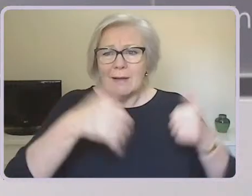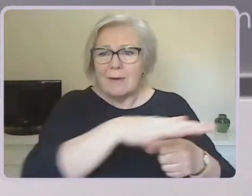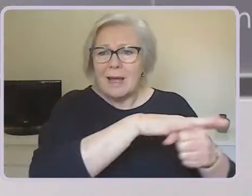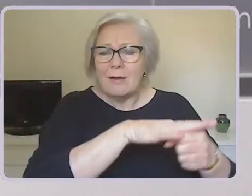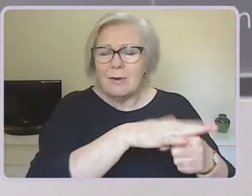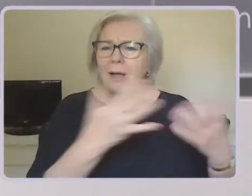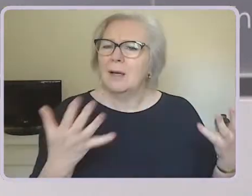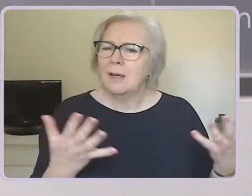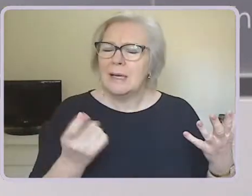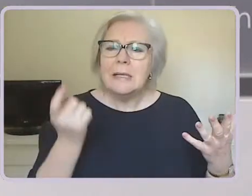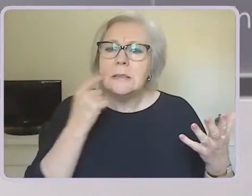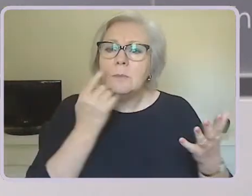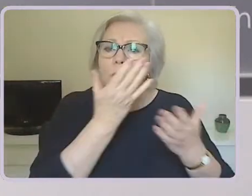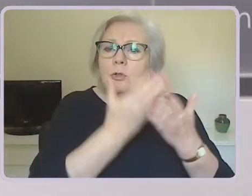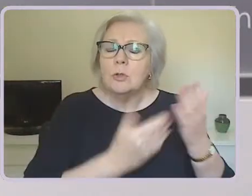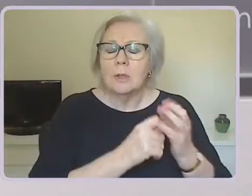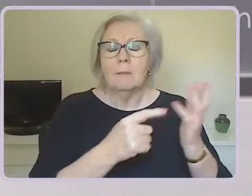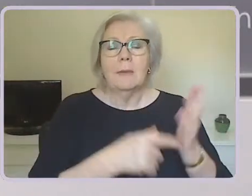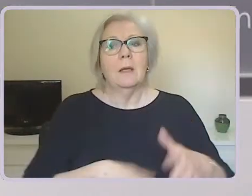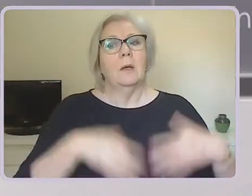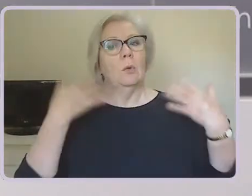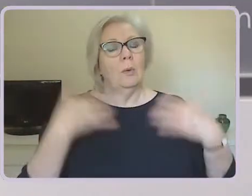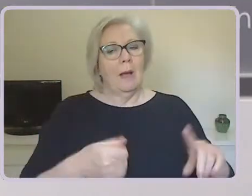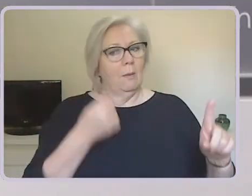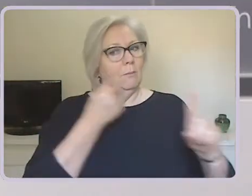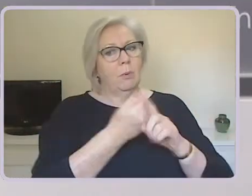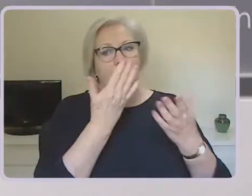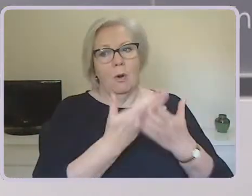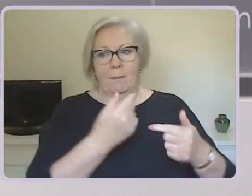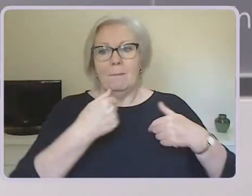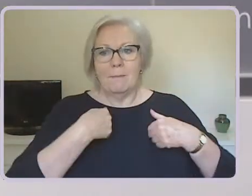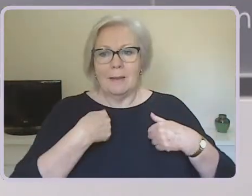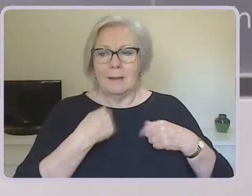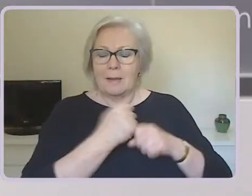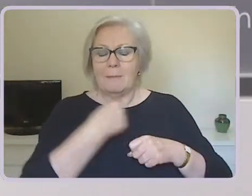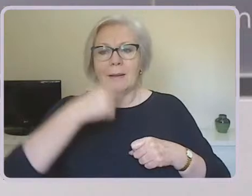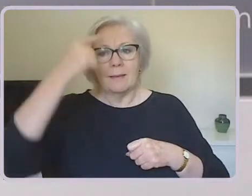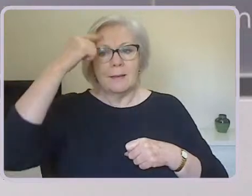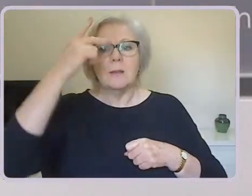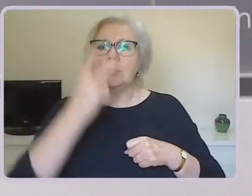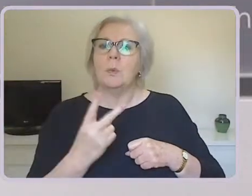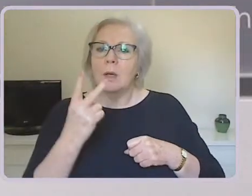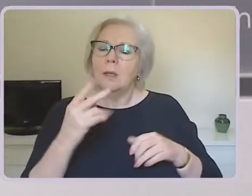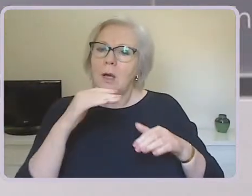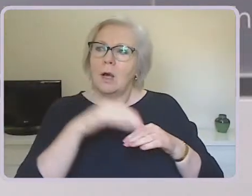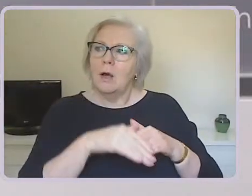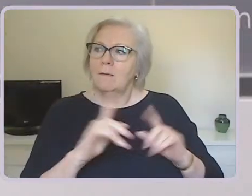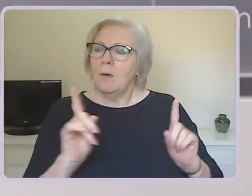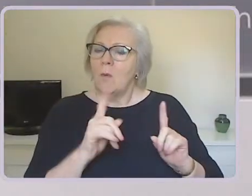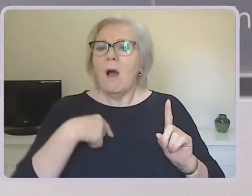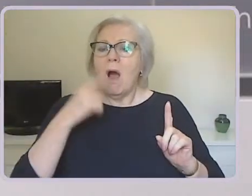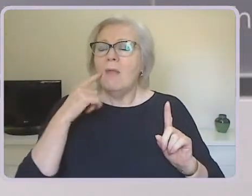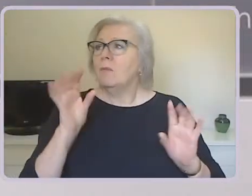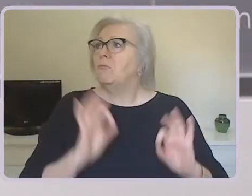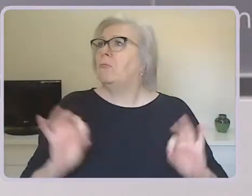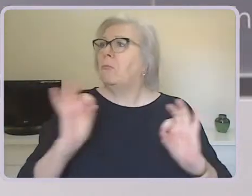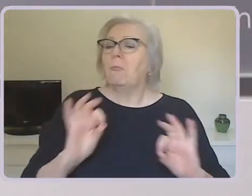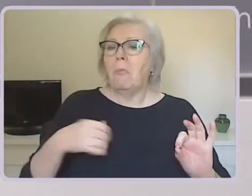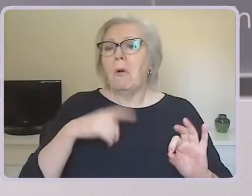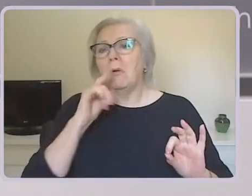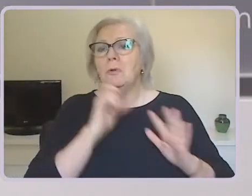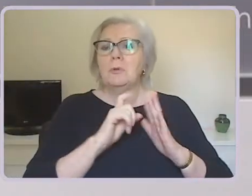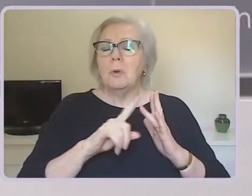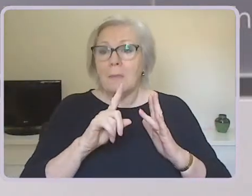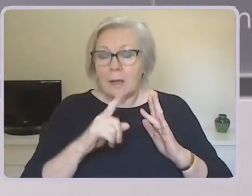it was also a really strong story and a reminder for me about things that I take for granted, I know that I need to do more